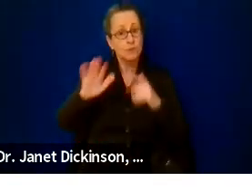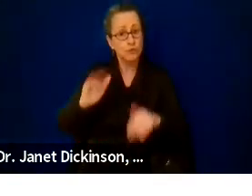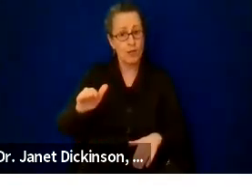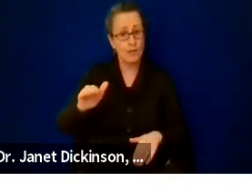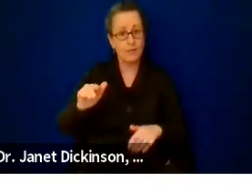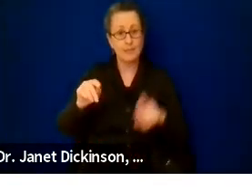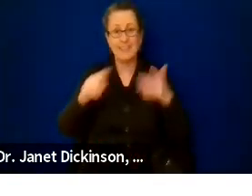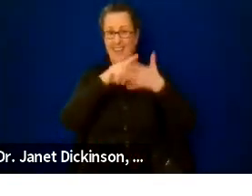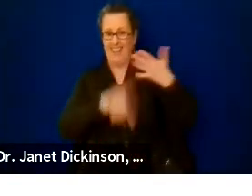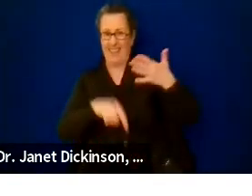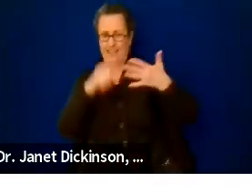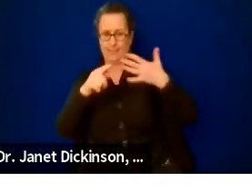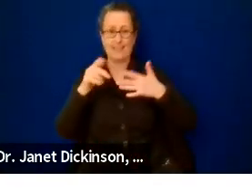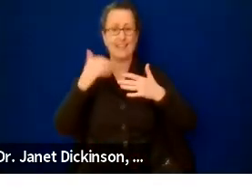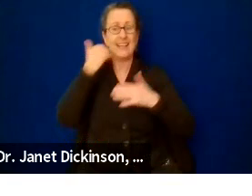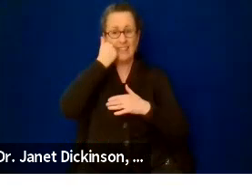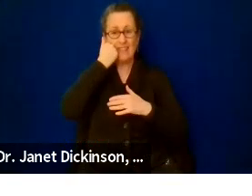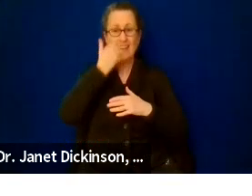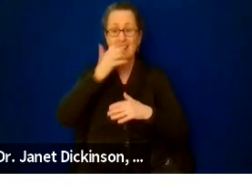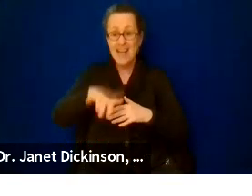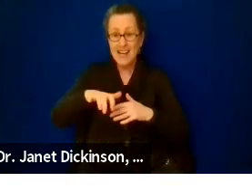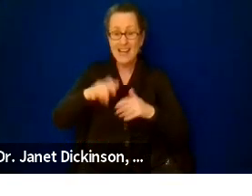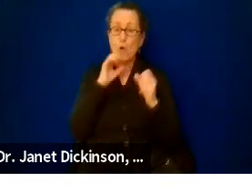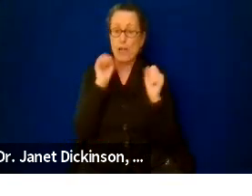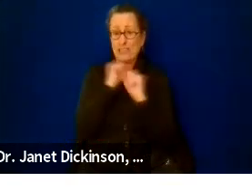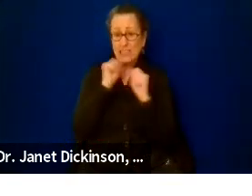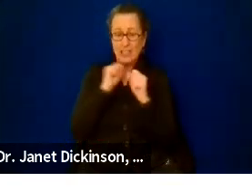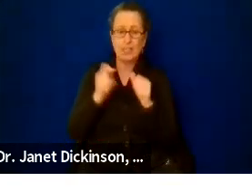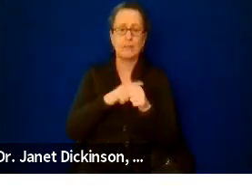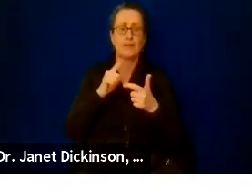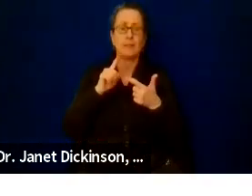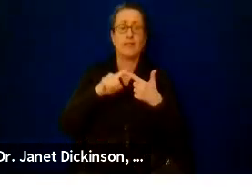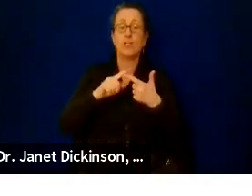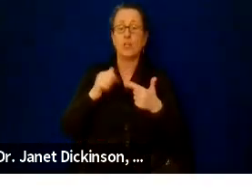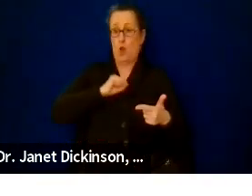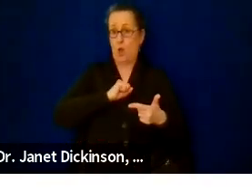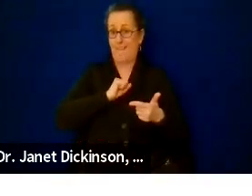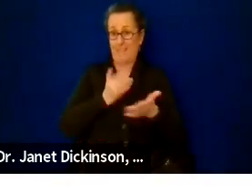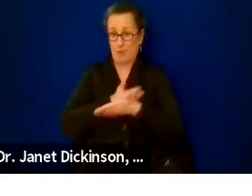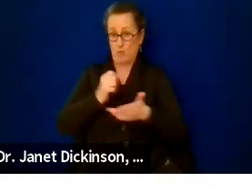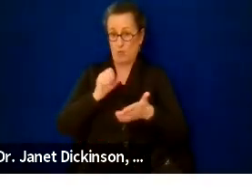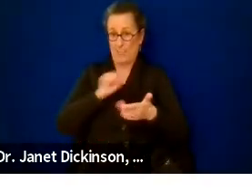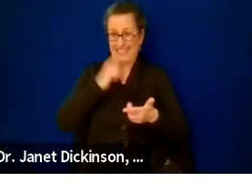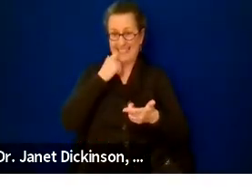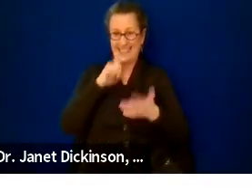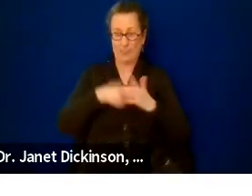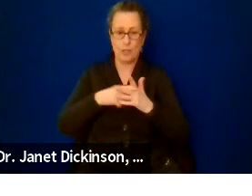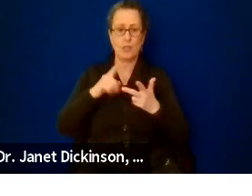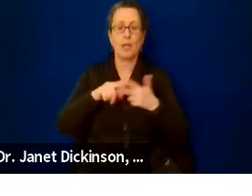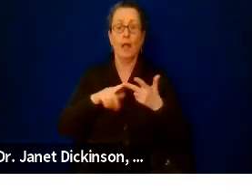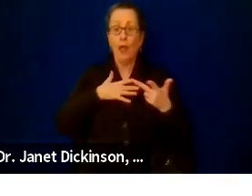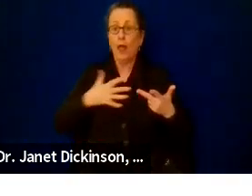know, if they have fever or chills, they have a cough that's new, some shortness of breath,